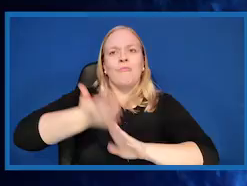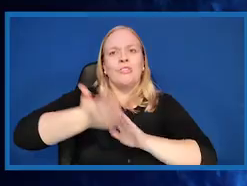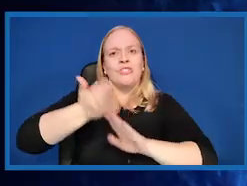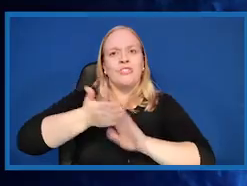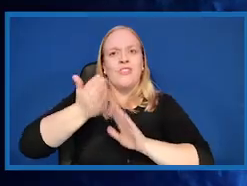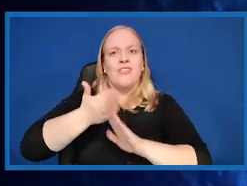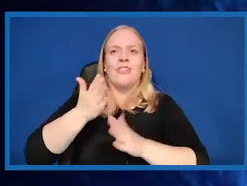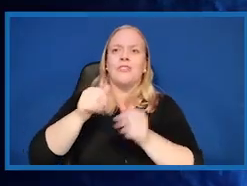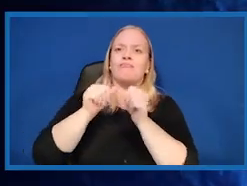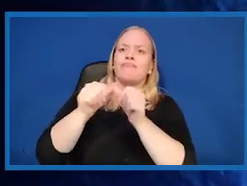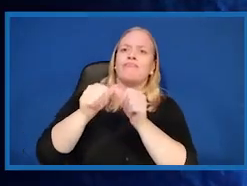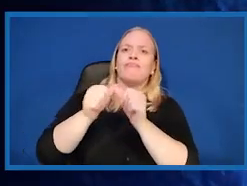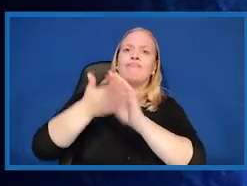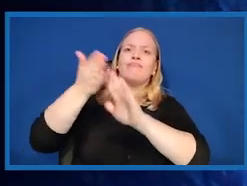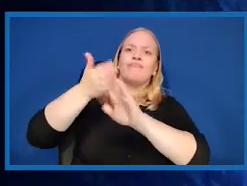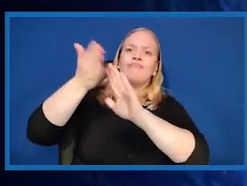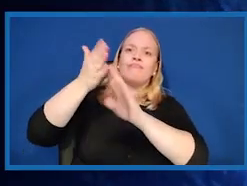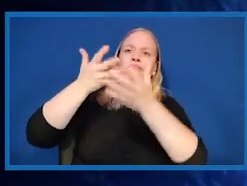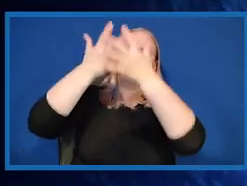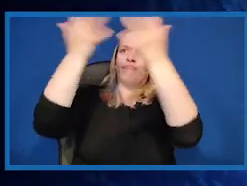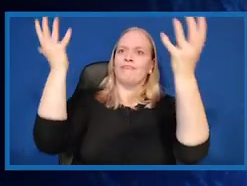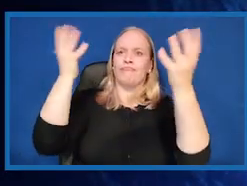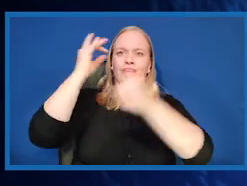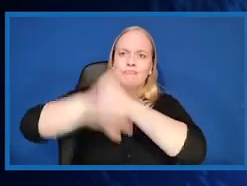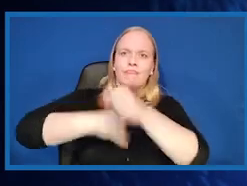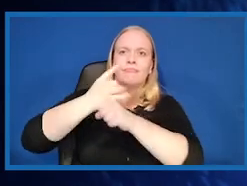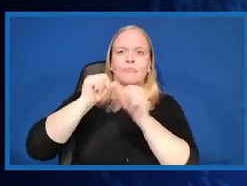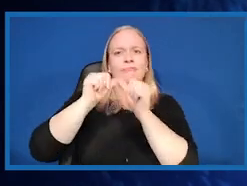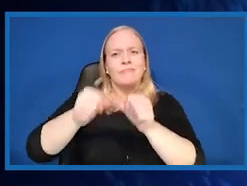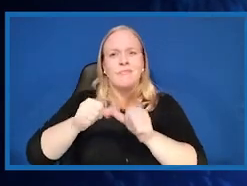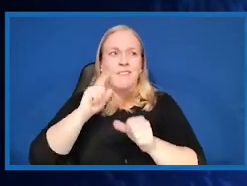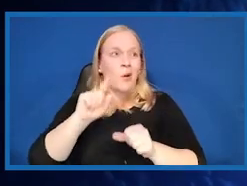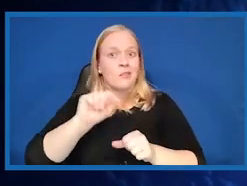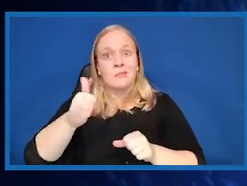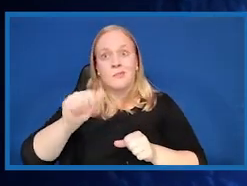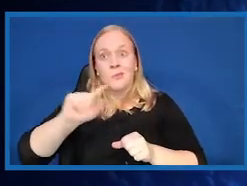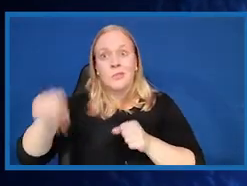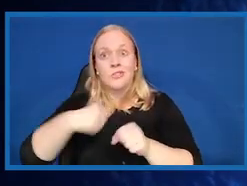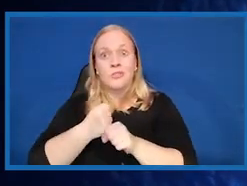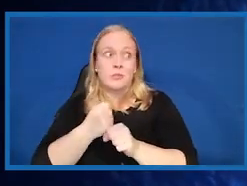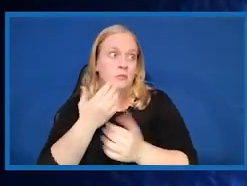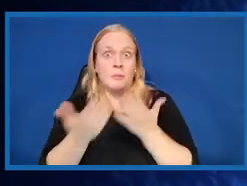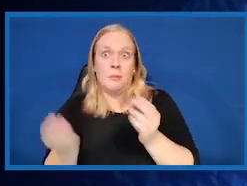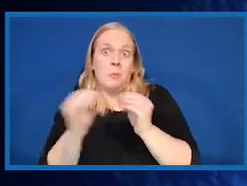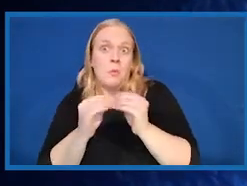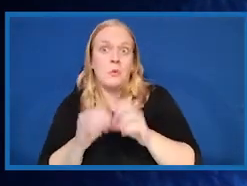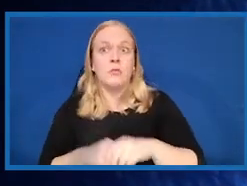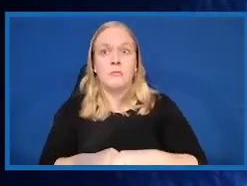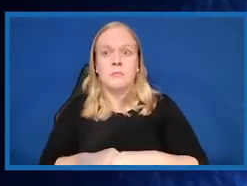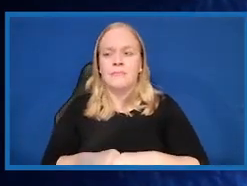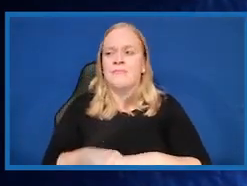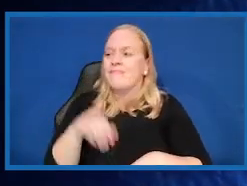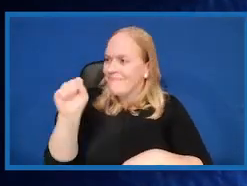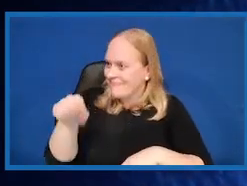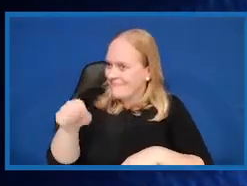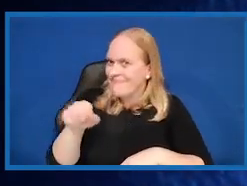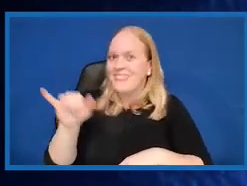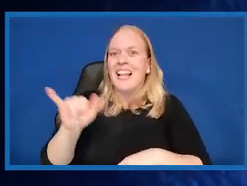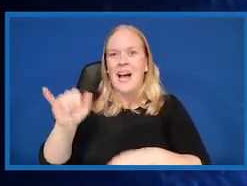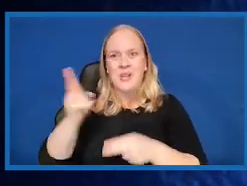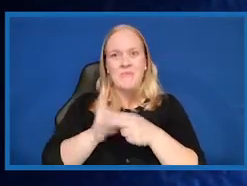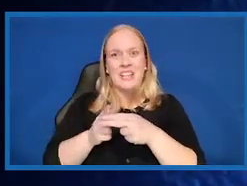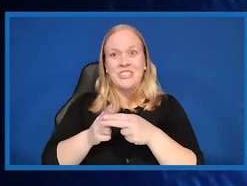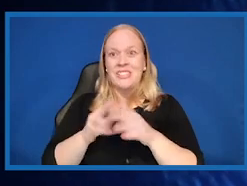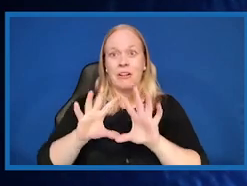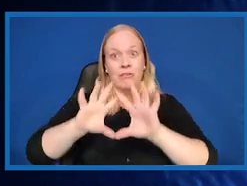service that's going to continue for the next decades or more. Yes, as you say, global problems require